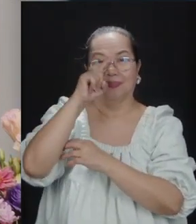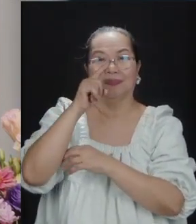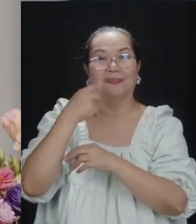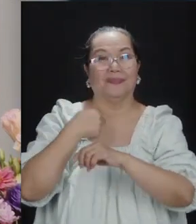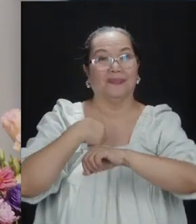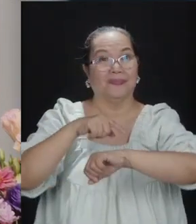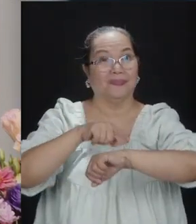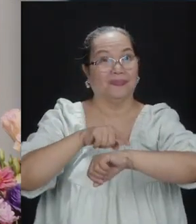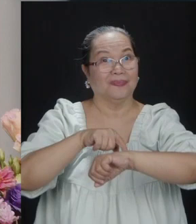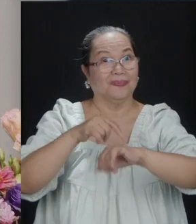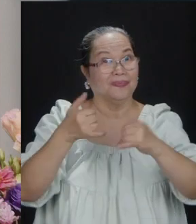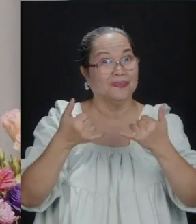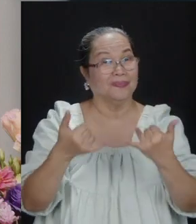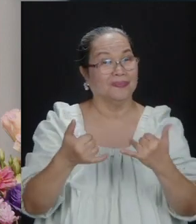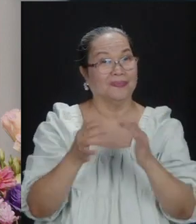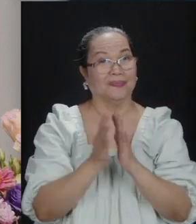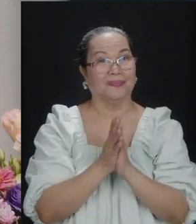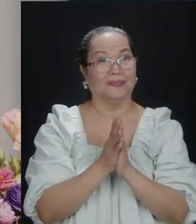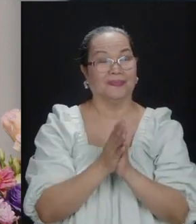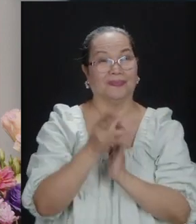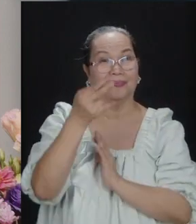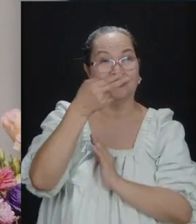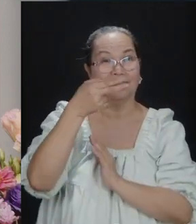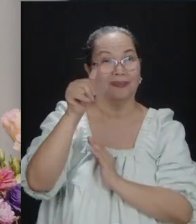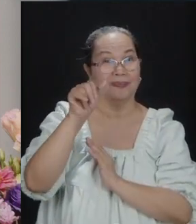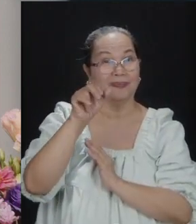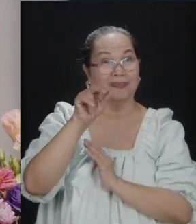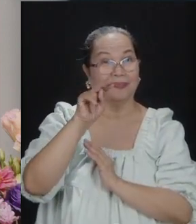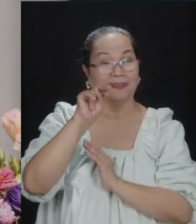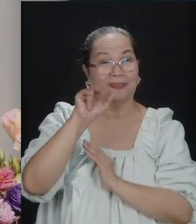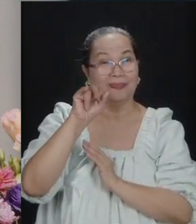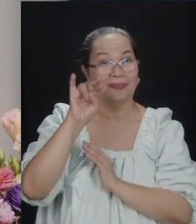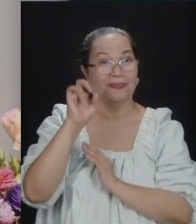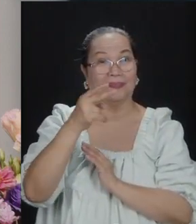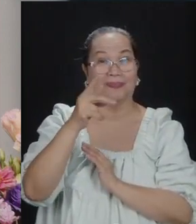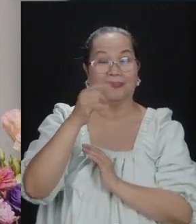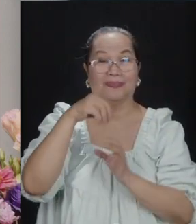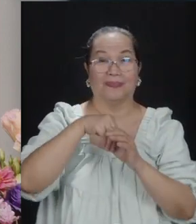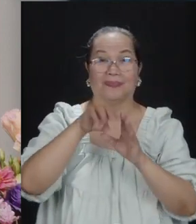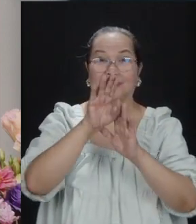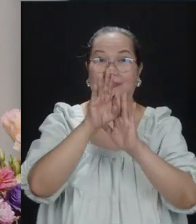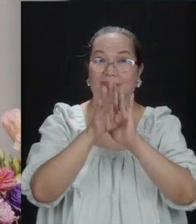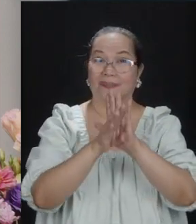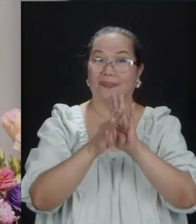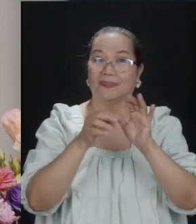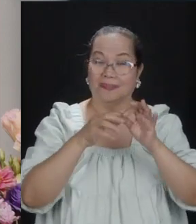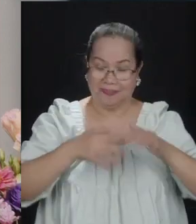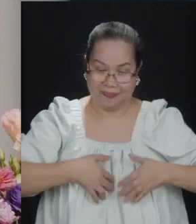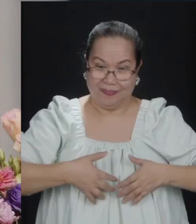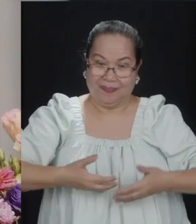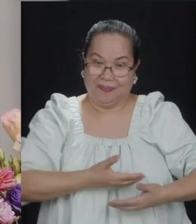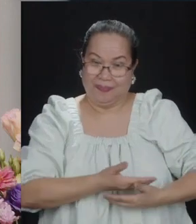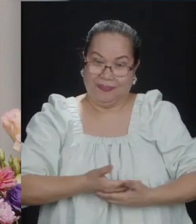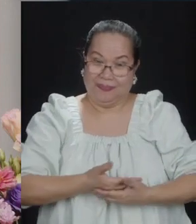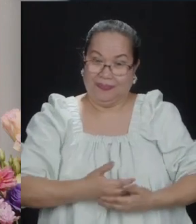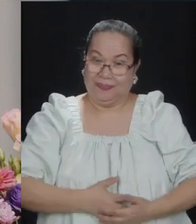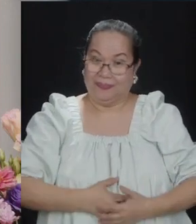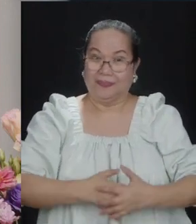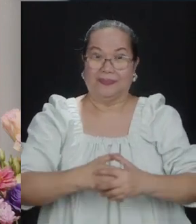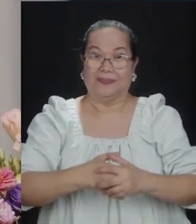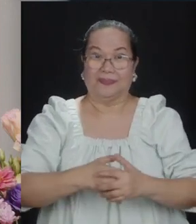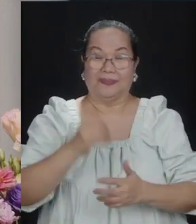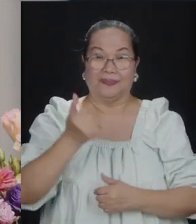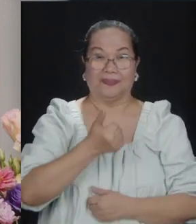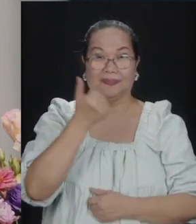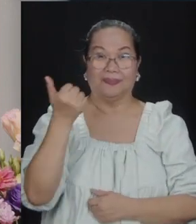But in this case, Hannah made a vow on behalf of her unborn child. Now, the only